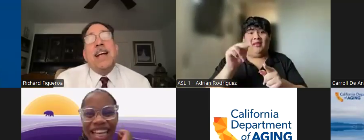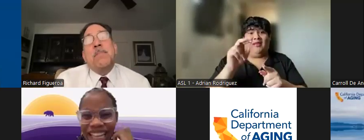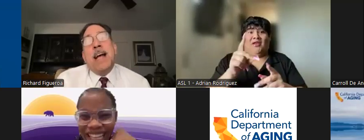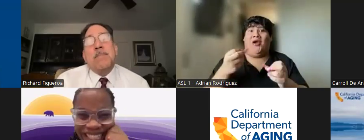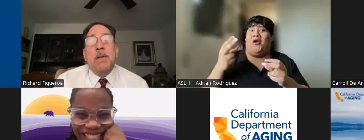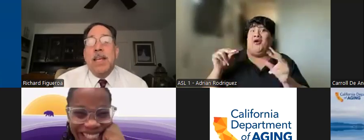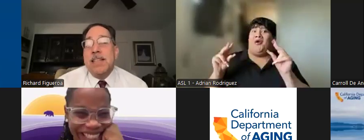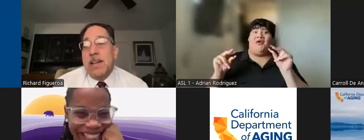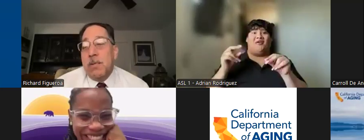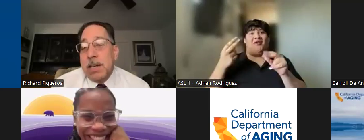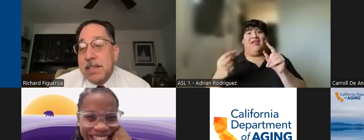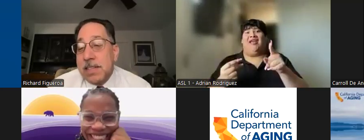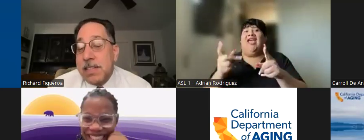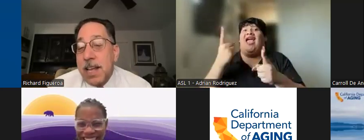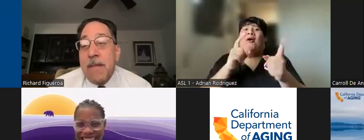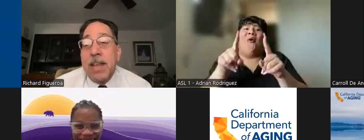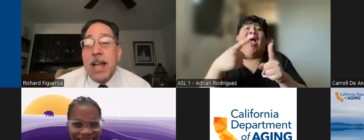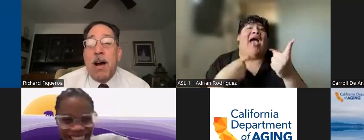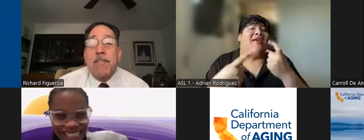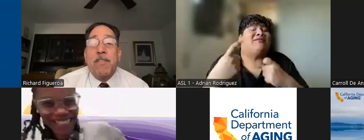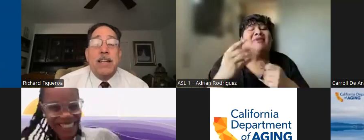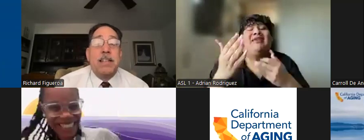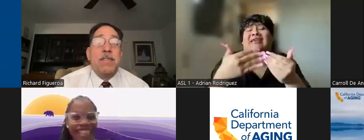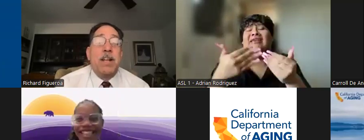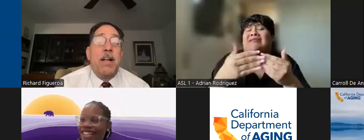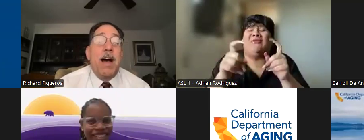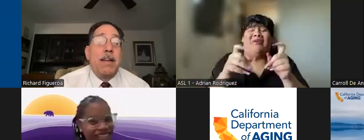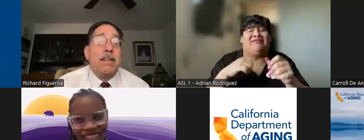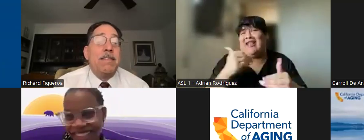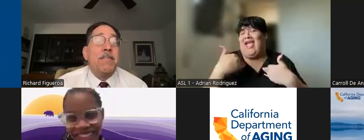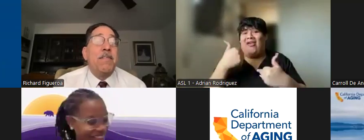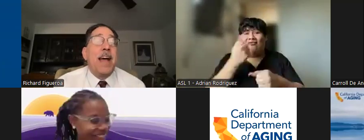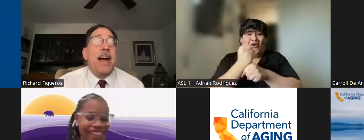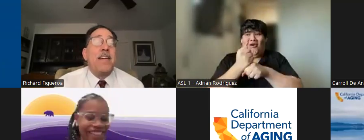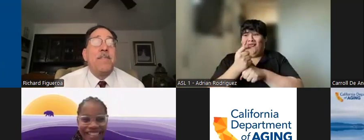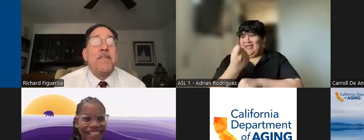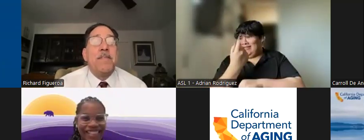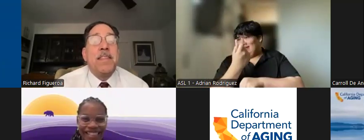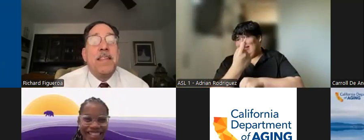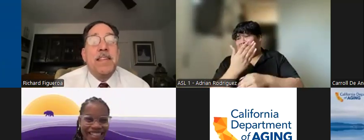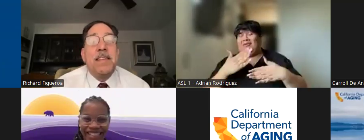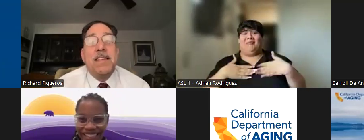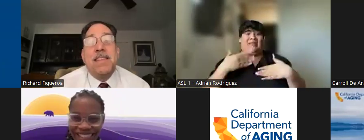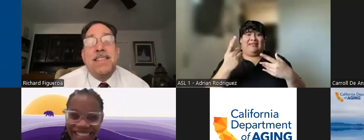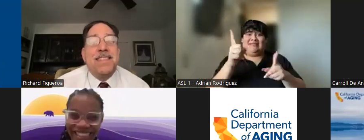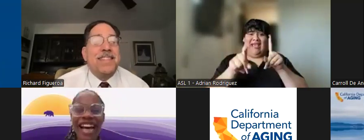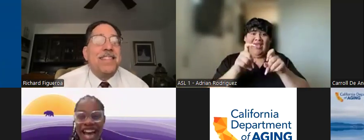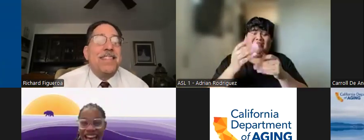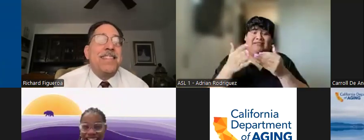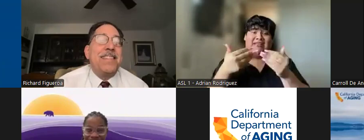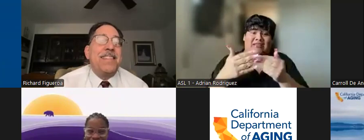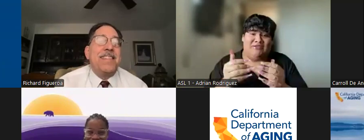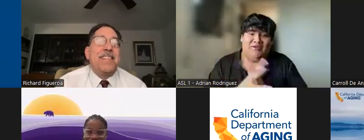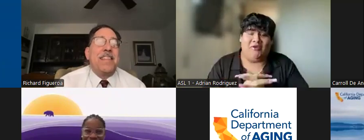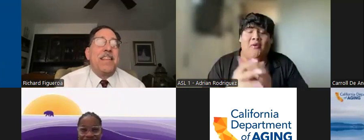acknowledge. Ask me only easy questions. I haven't had coffee yet. It's 11 o'clock. Oh, wow. It's late for that. Melinda, before